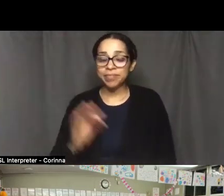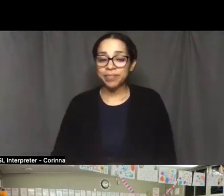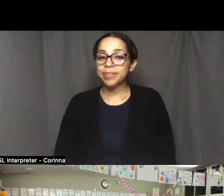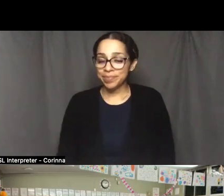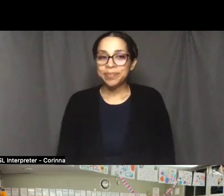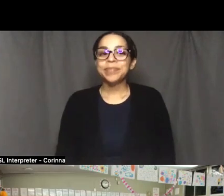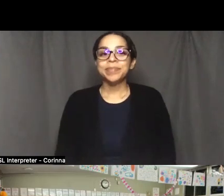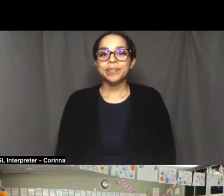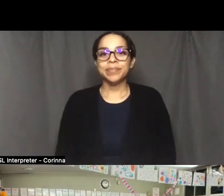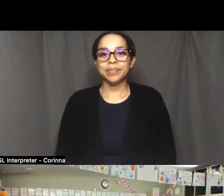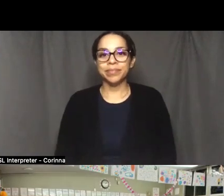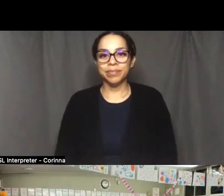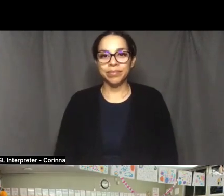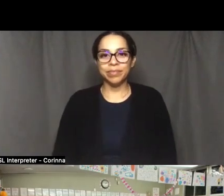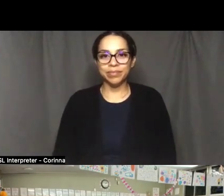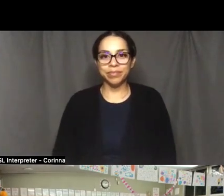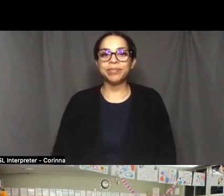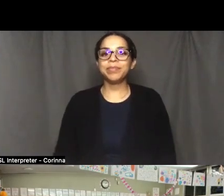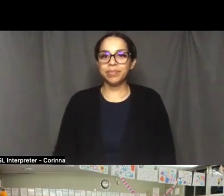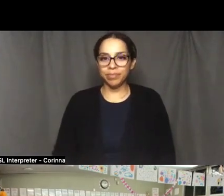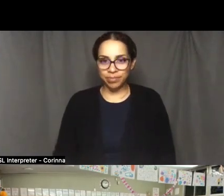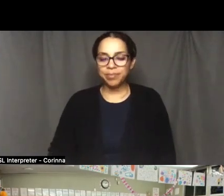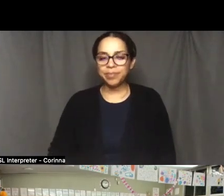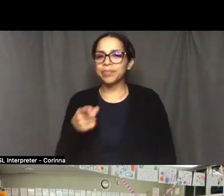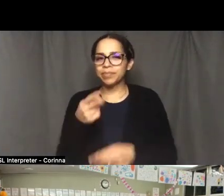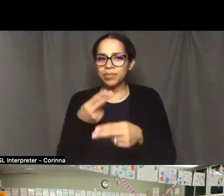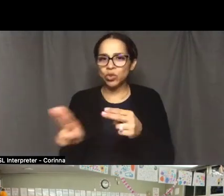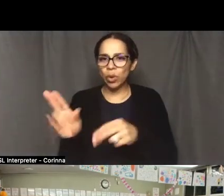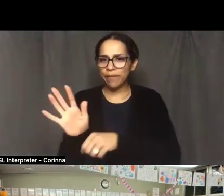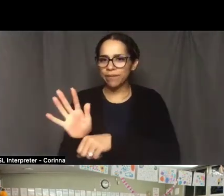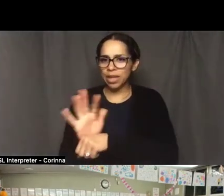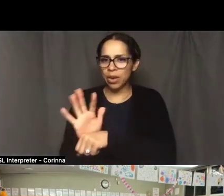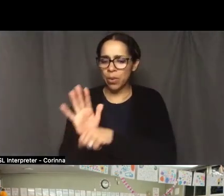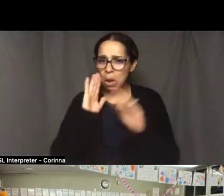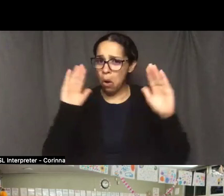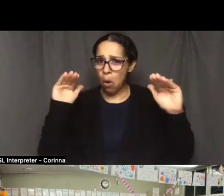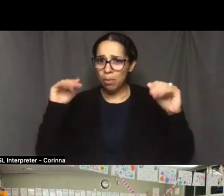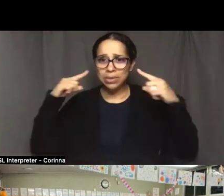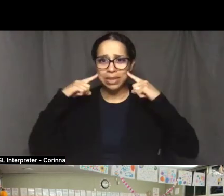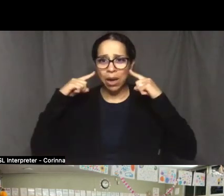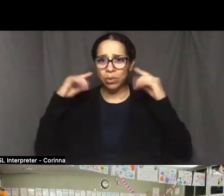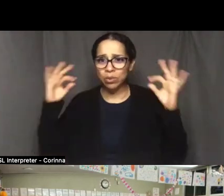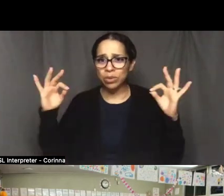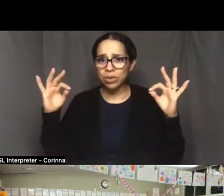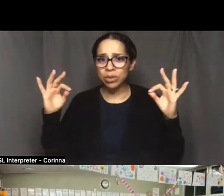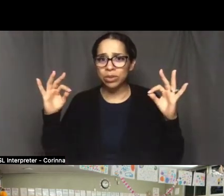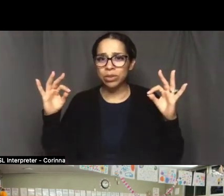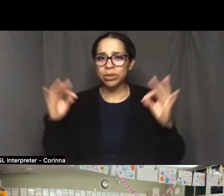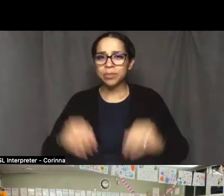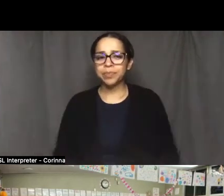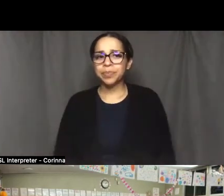Leslie. So this is a quick video. Hopefully the speakers, I forgot to tell you.